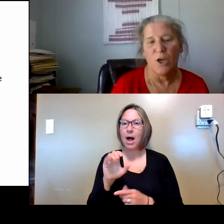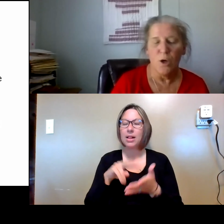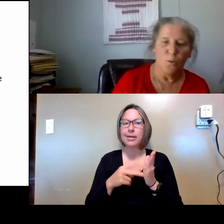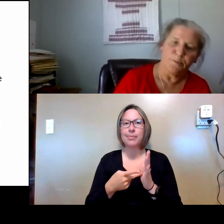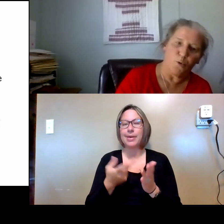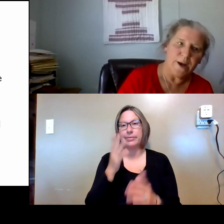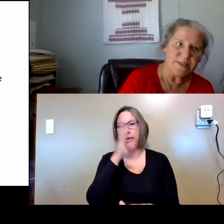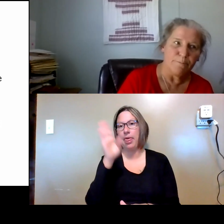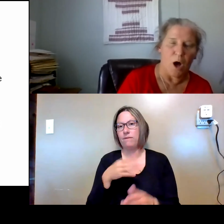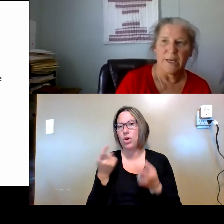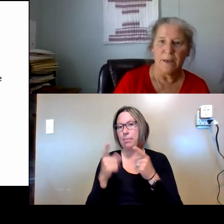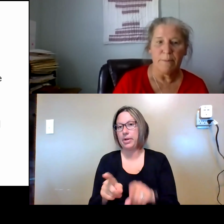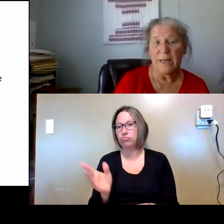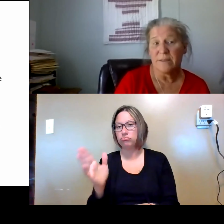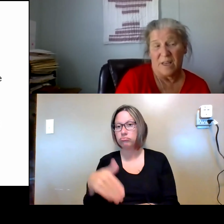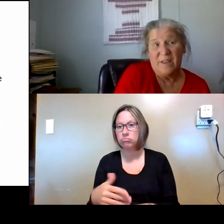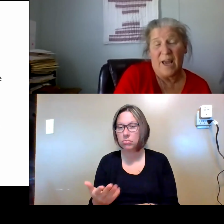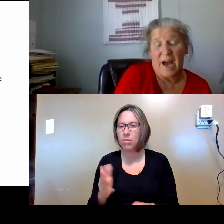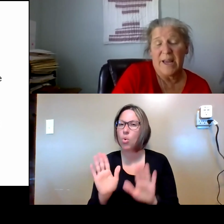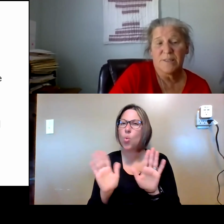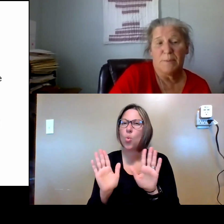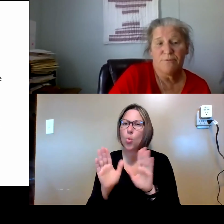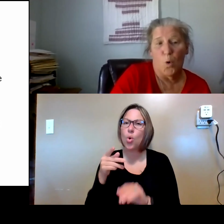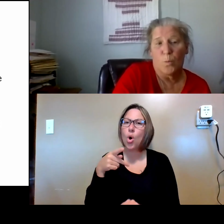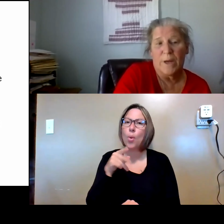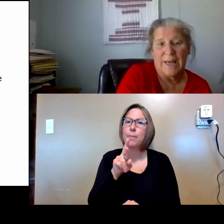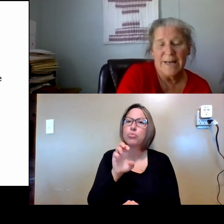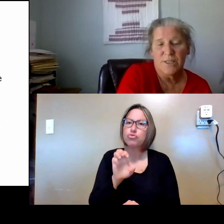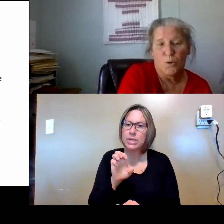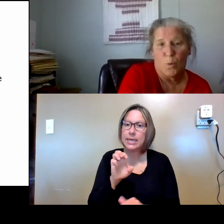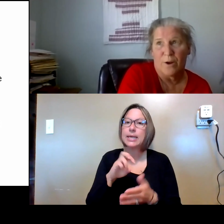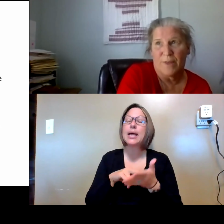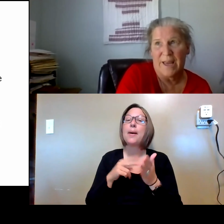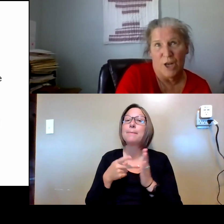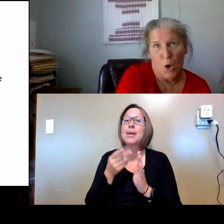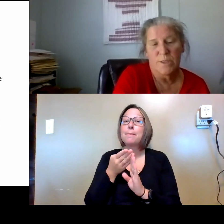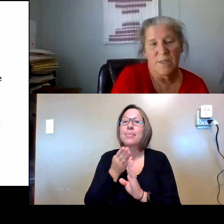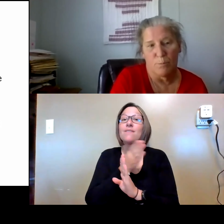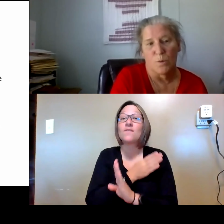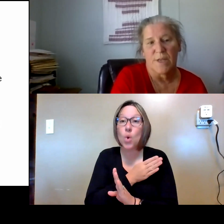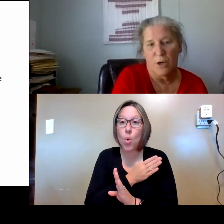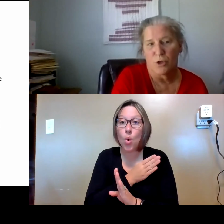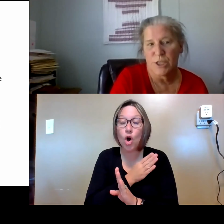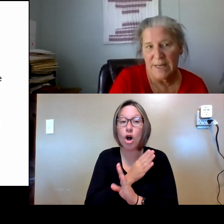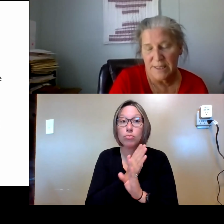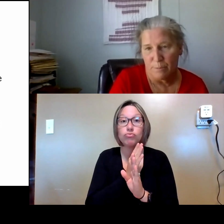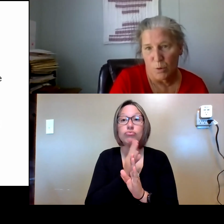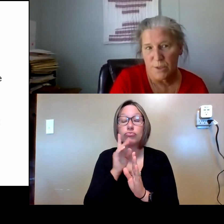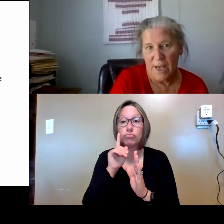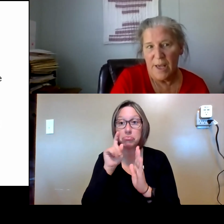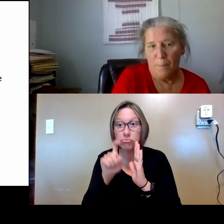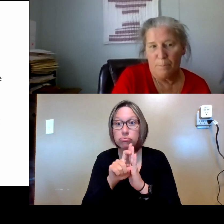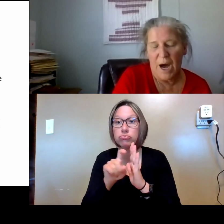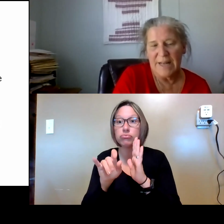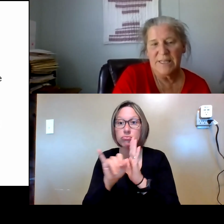happen. With pre-symbolic, it means, yeah, it's before we get to where they know symbols and understand